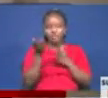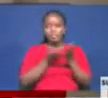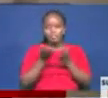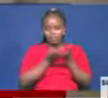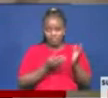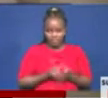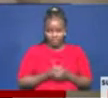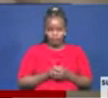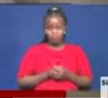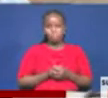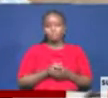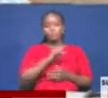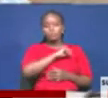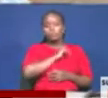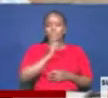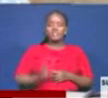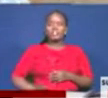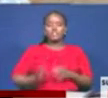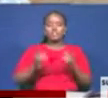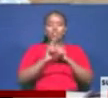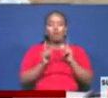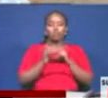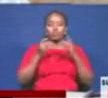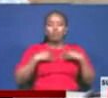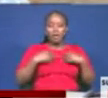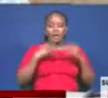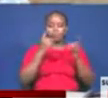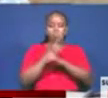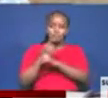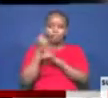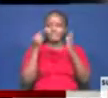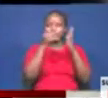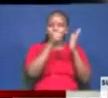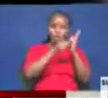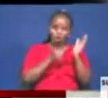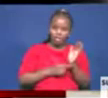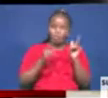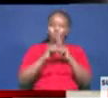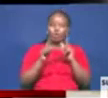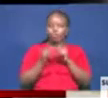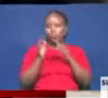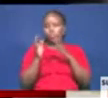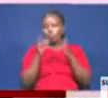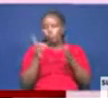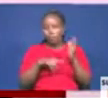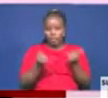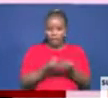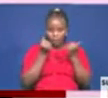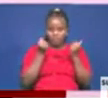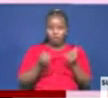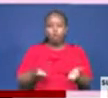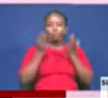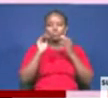session, senators were also taken through the newly revised standing orders and emerging trends to enhance their legislative